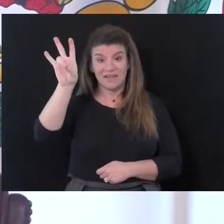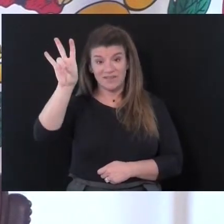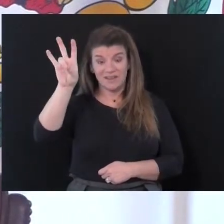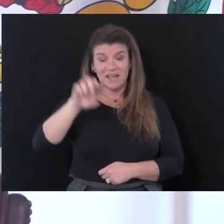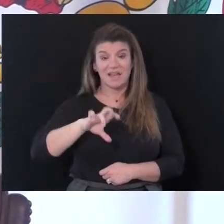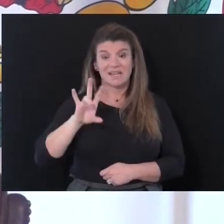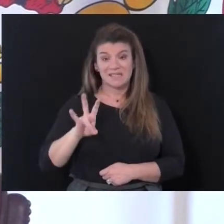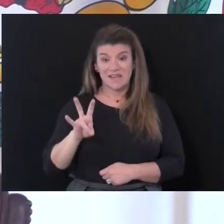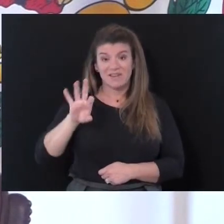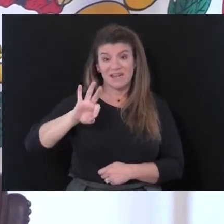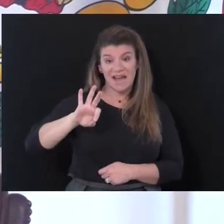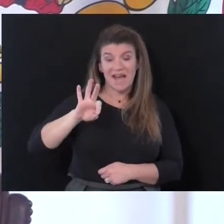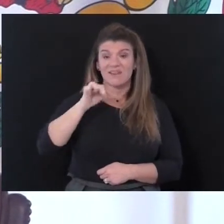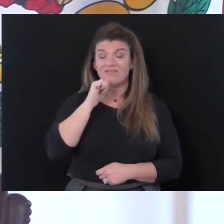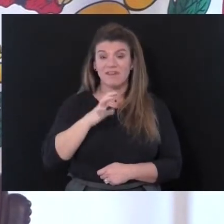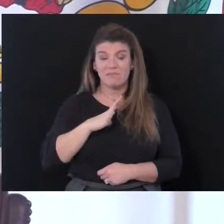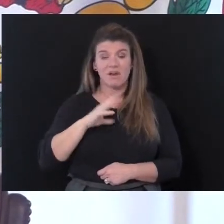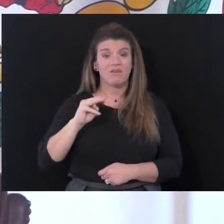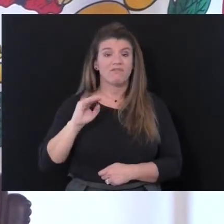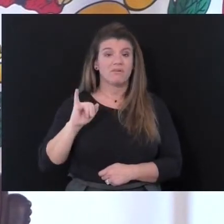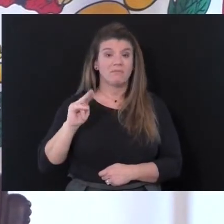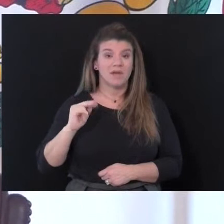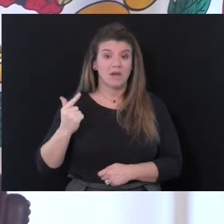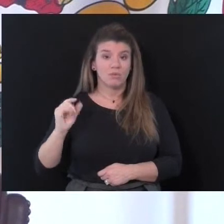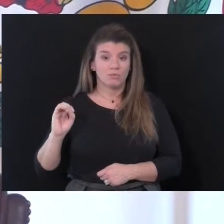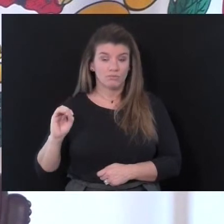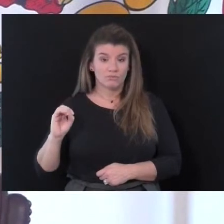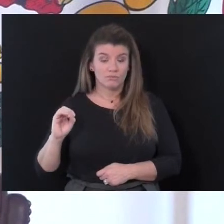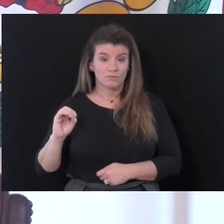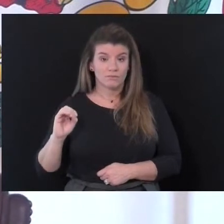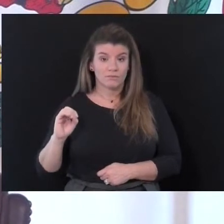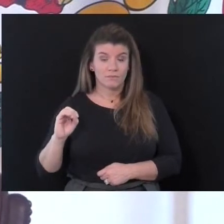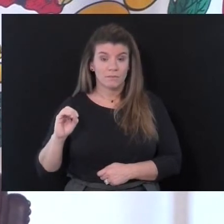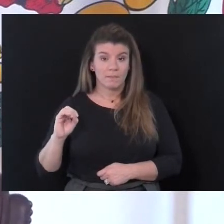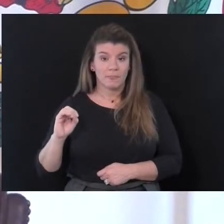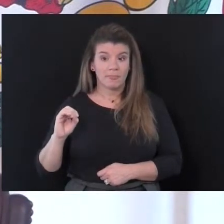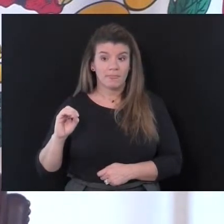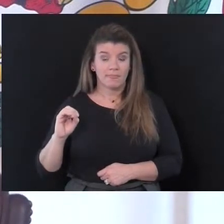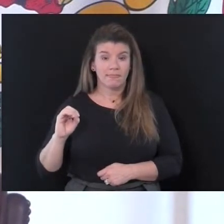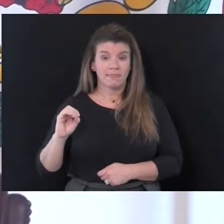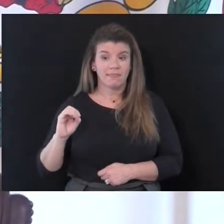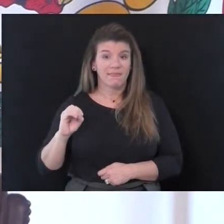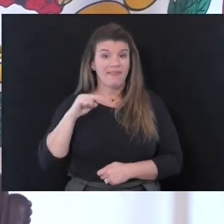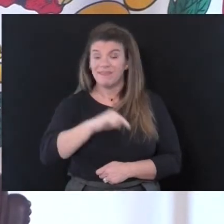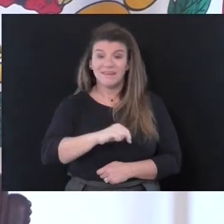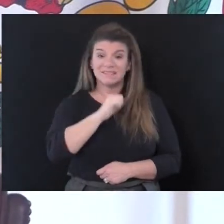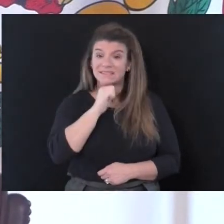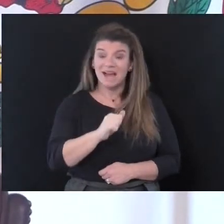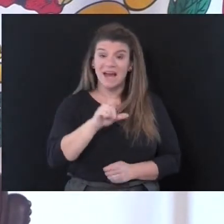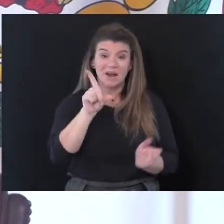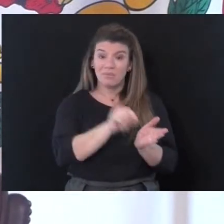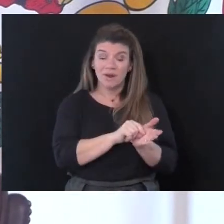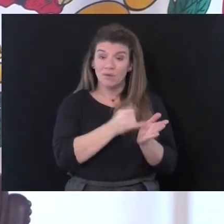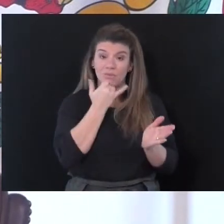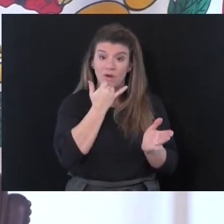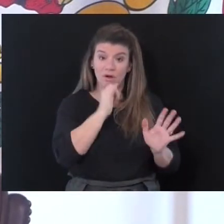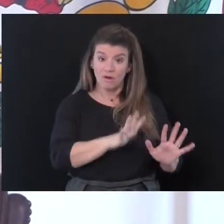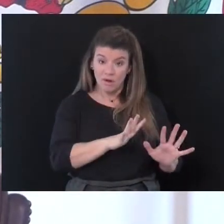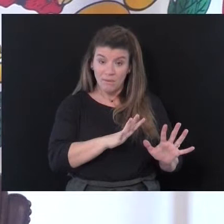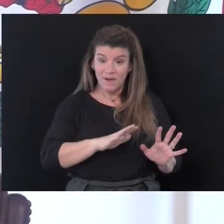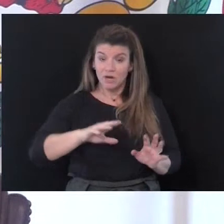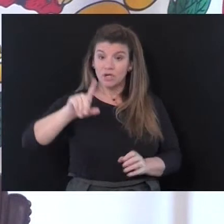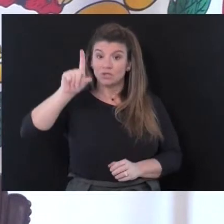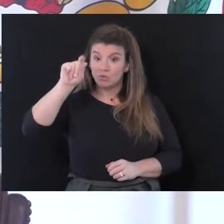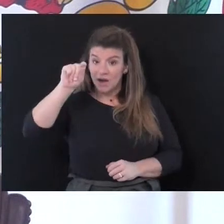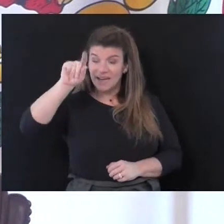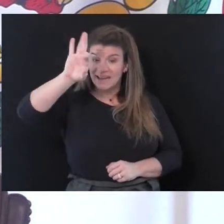death, a 79-year-old female from Mingo County. This is not a misprint, but our